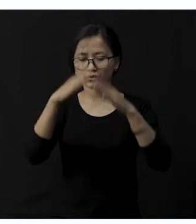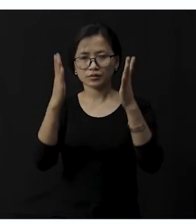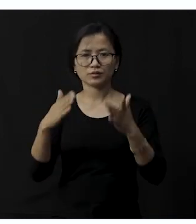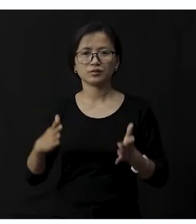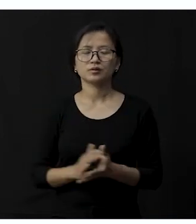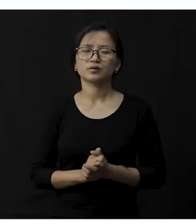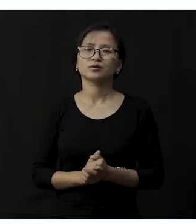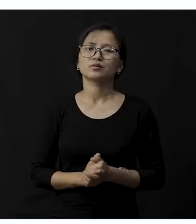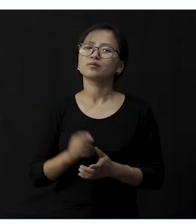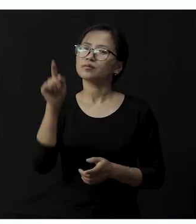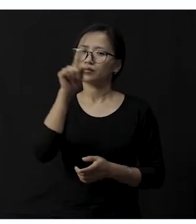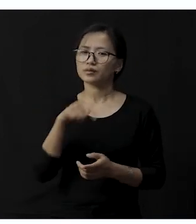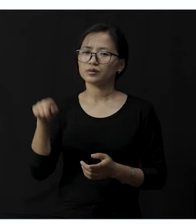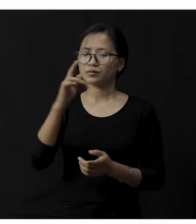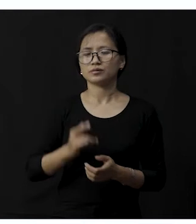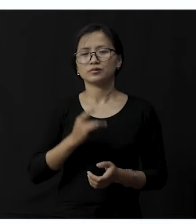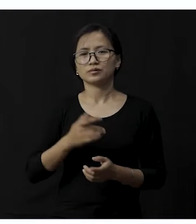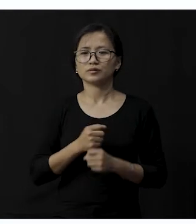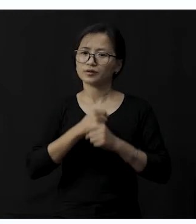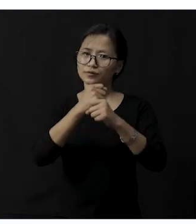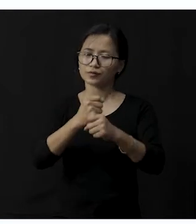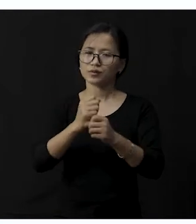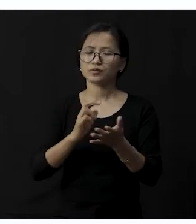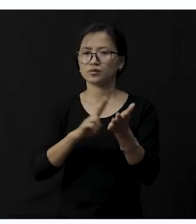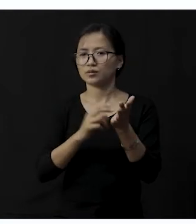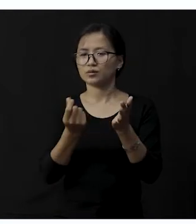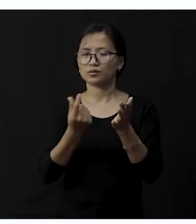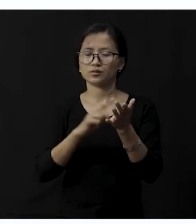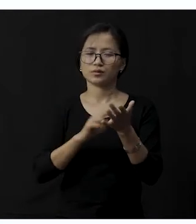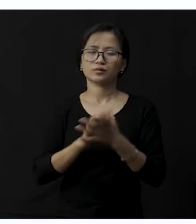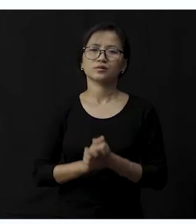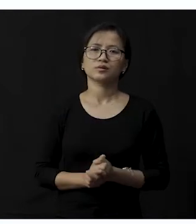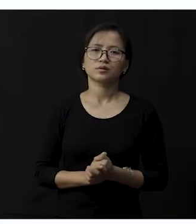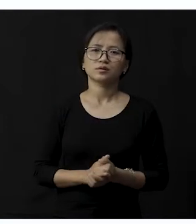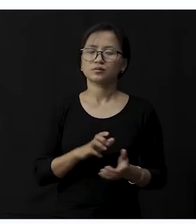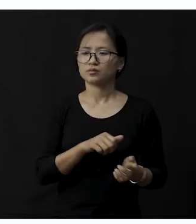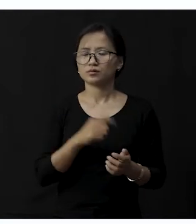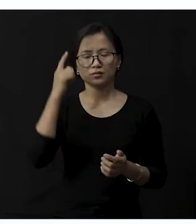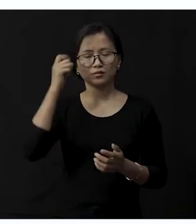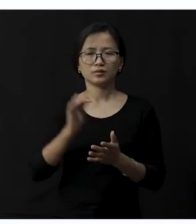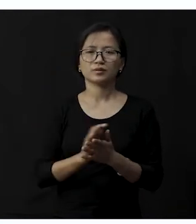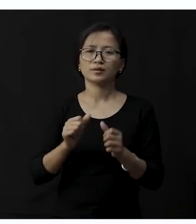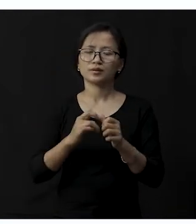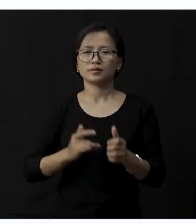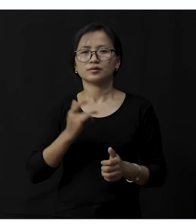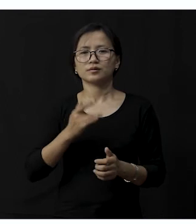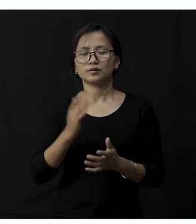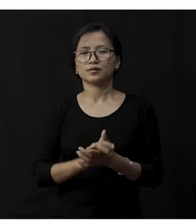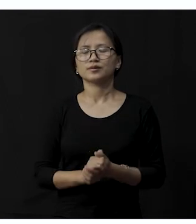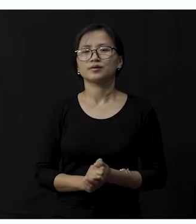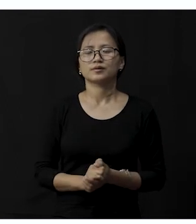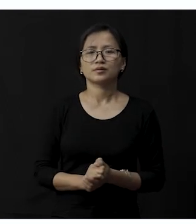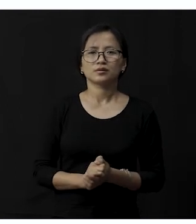your adjective and gift is your noun. So you're describing gift as a noun to an adjective called round. Then you